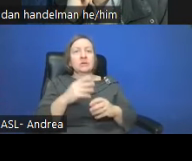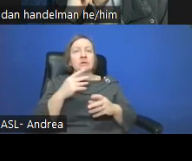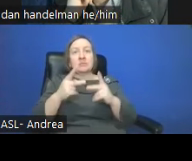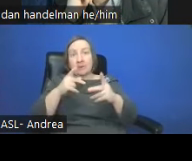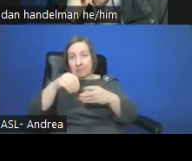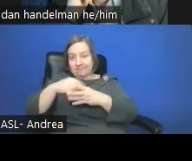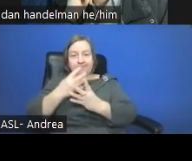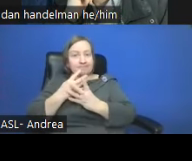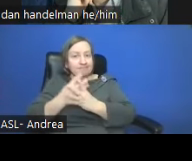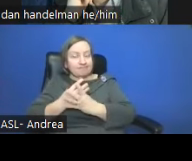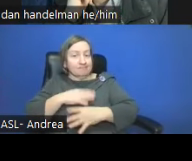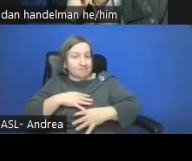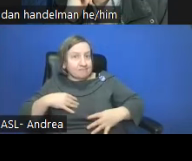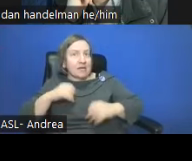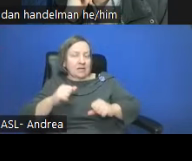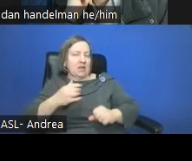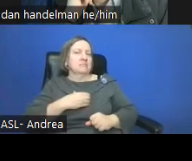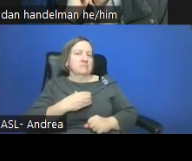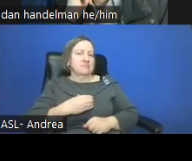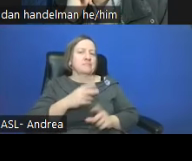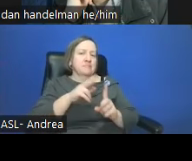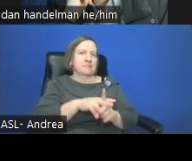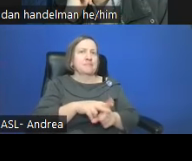file complaints. Another footnote.